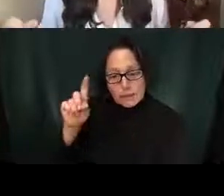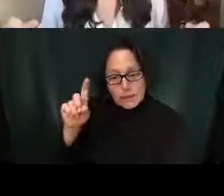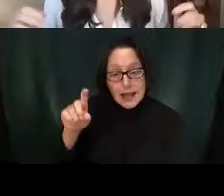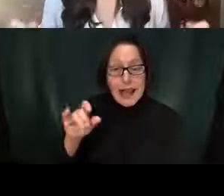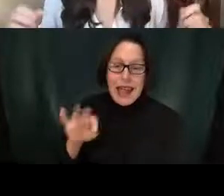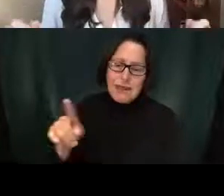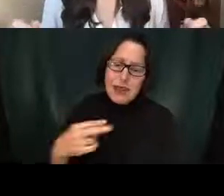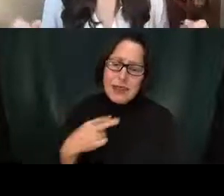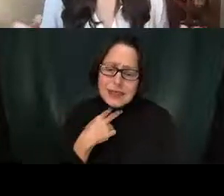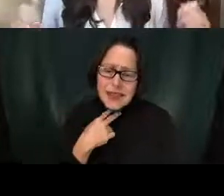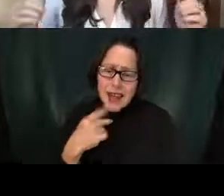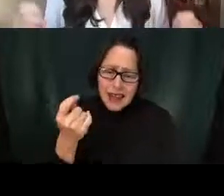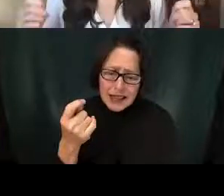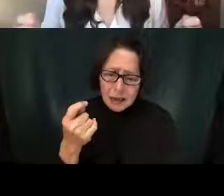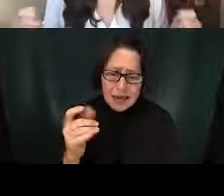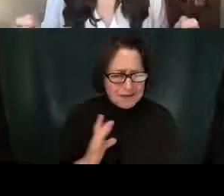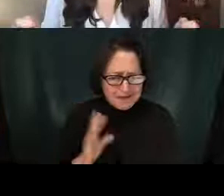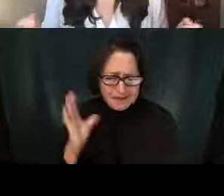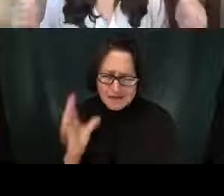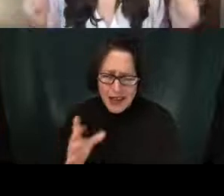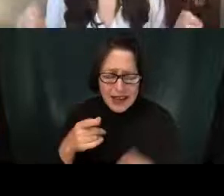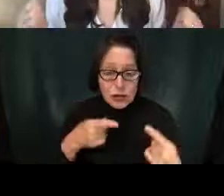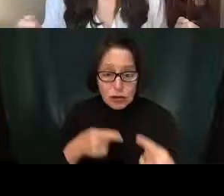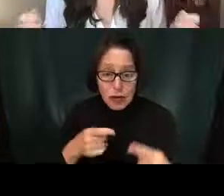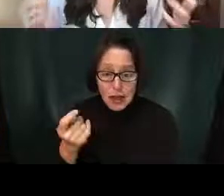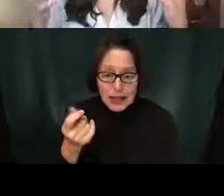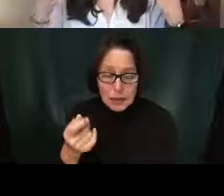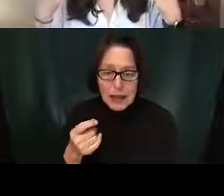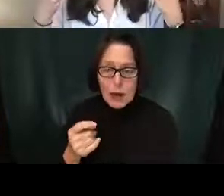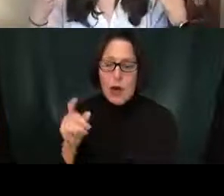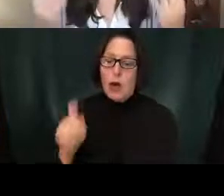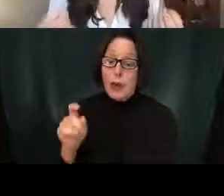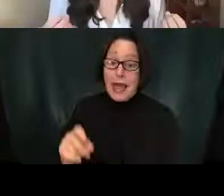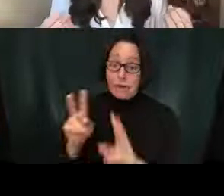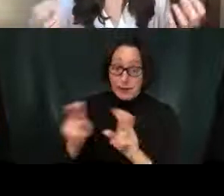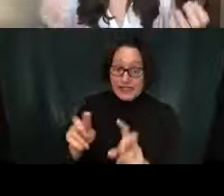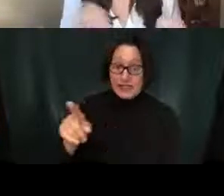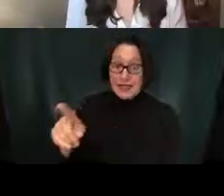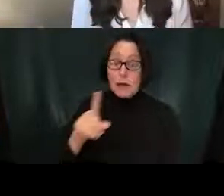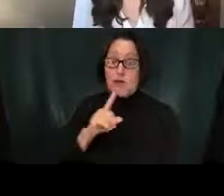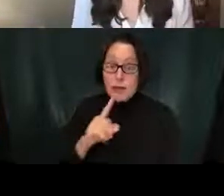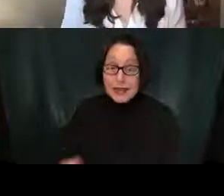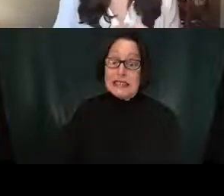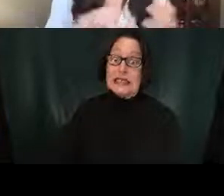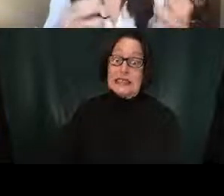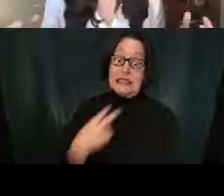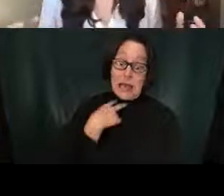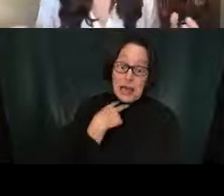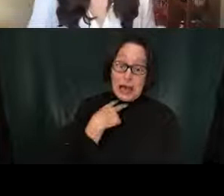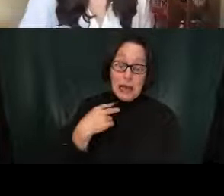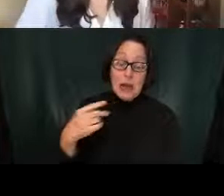little bit, to struggle a little bit. What we need to assess is if they're really stuck and like they're really like shutting down or feeling just